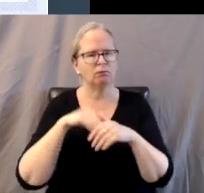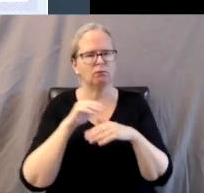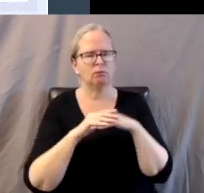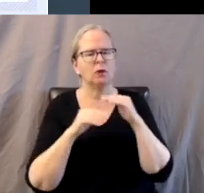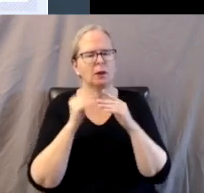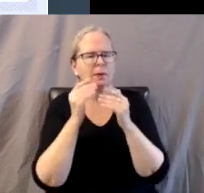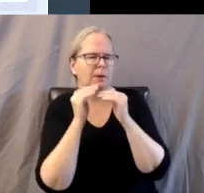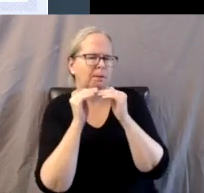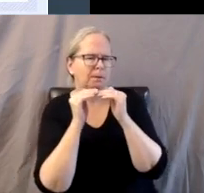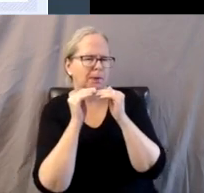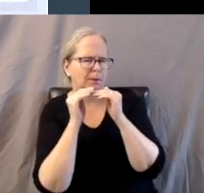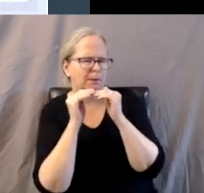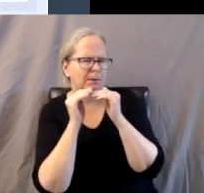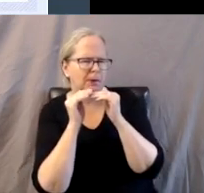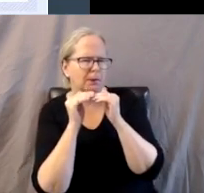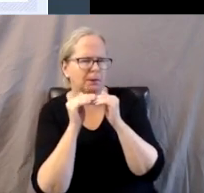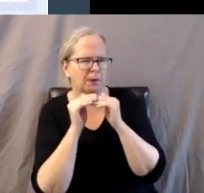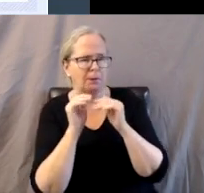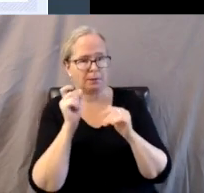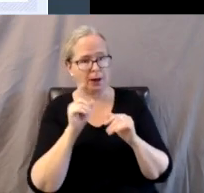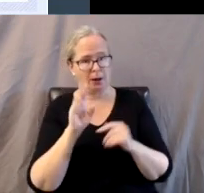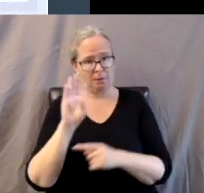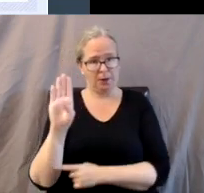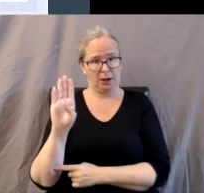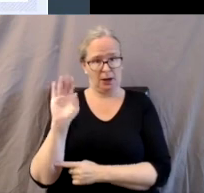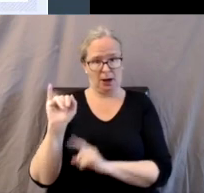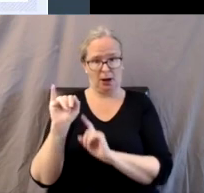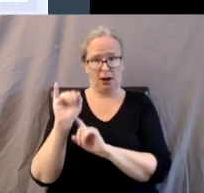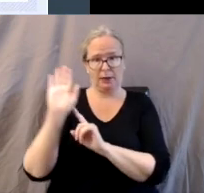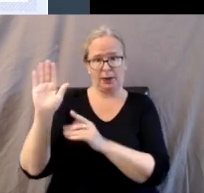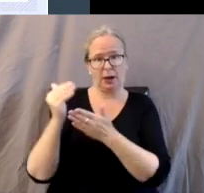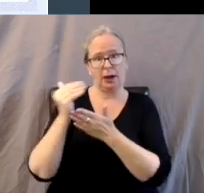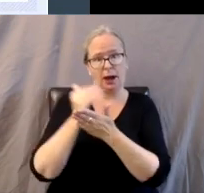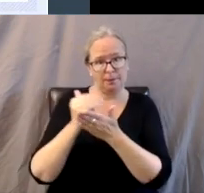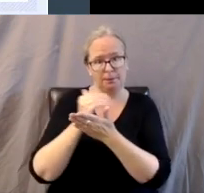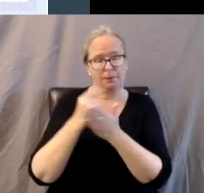A basic income provides those who are most affected by rising